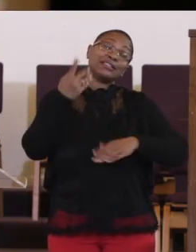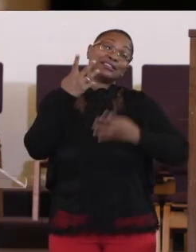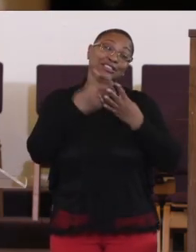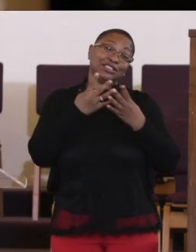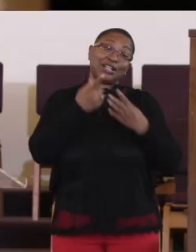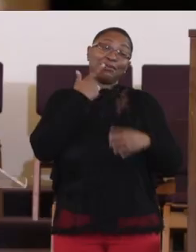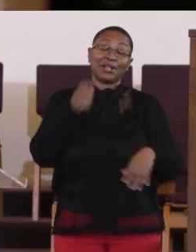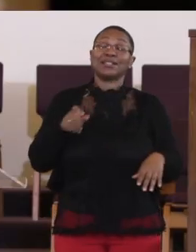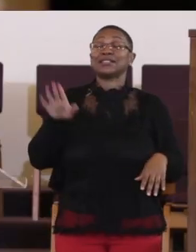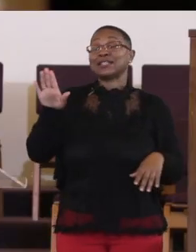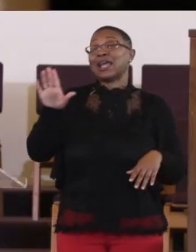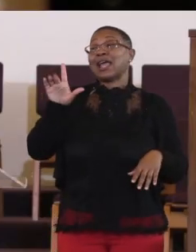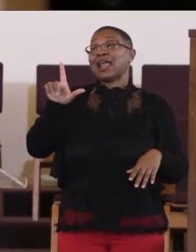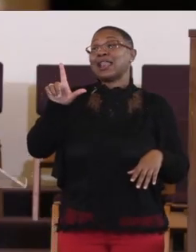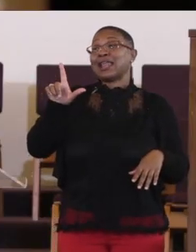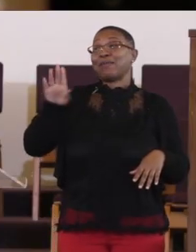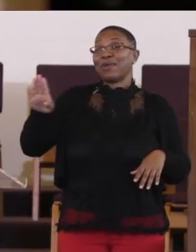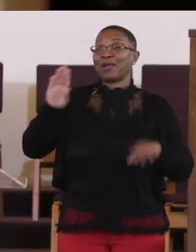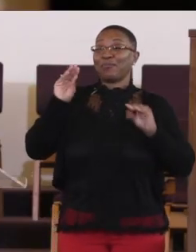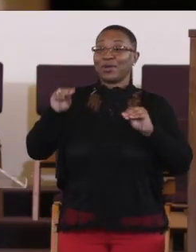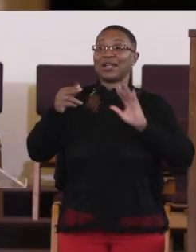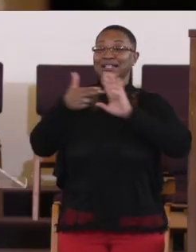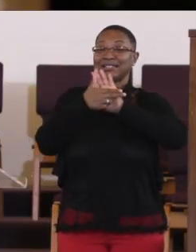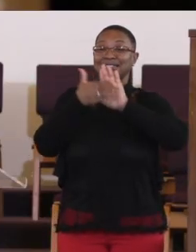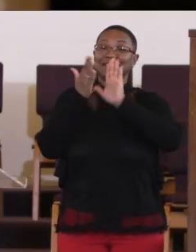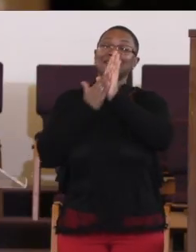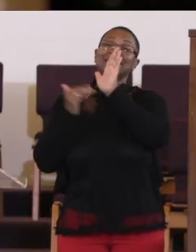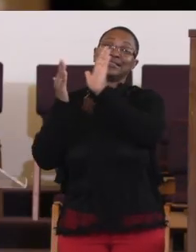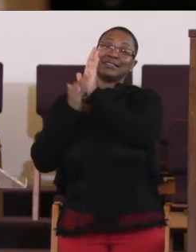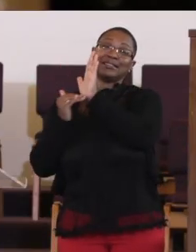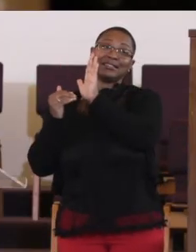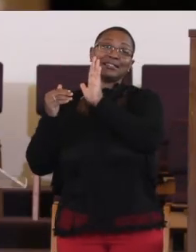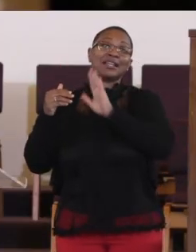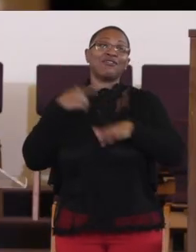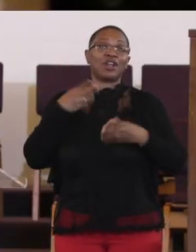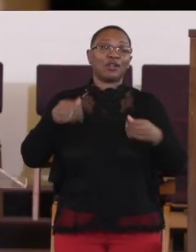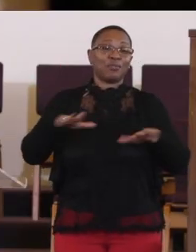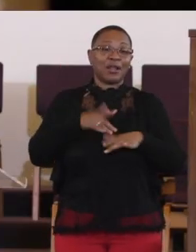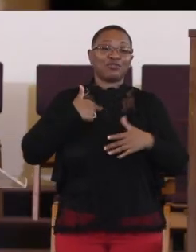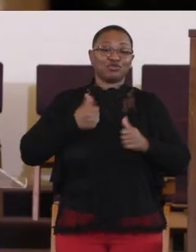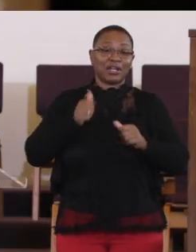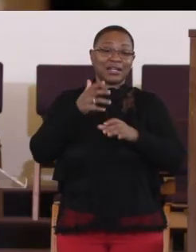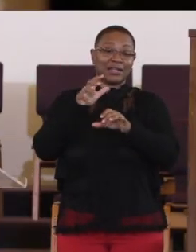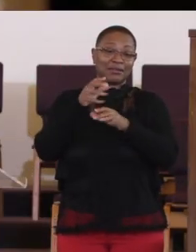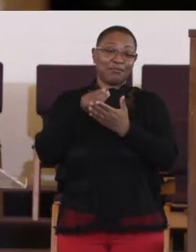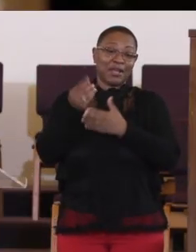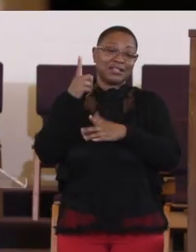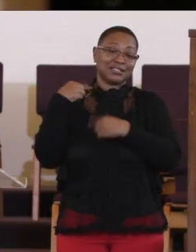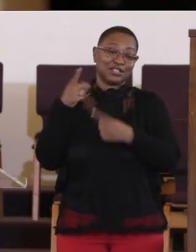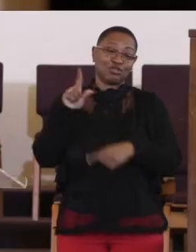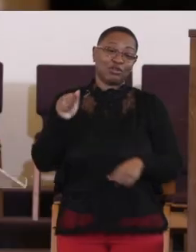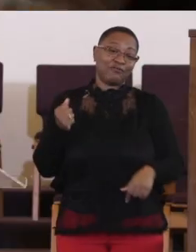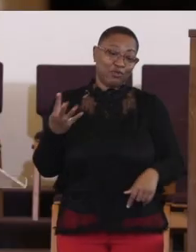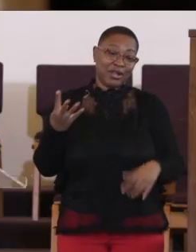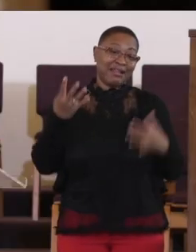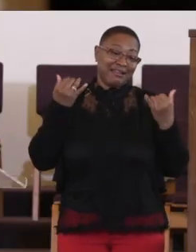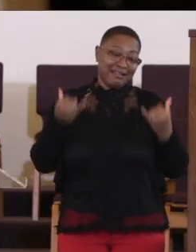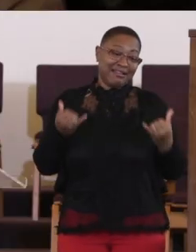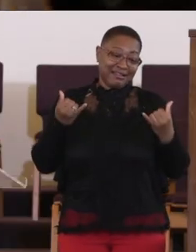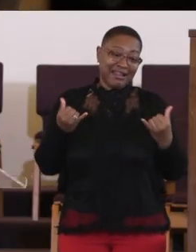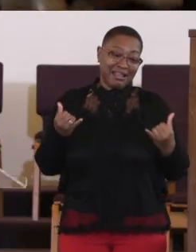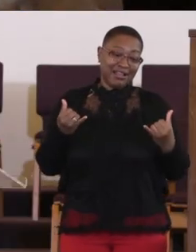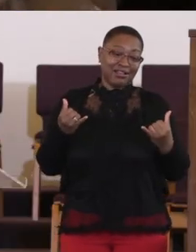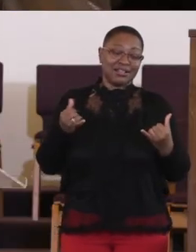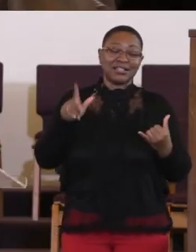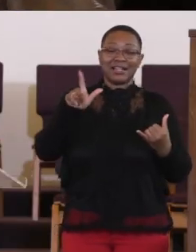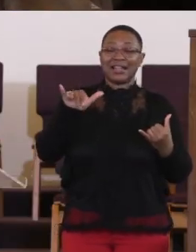some stickers out there yesterday for the property I've been trying to get since 2014. And it's a Land Bank